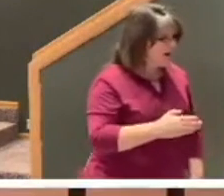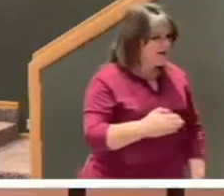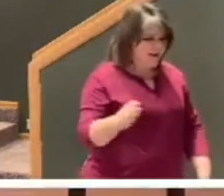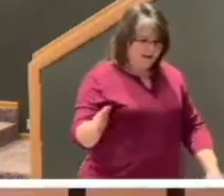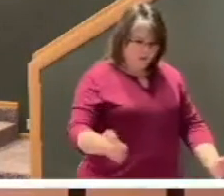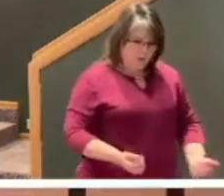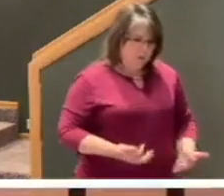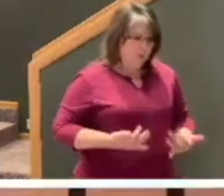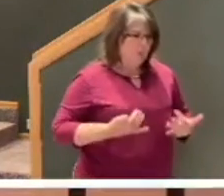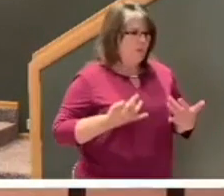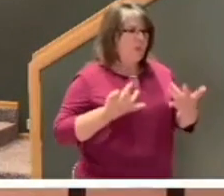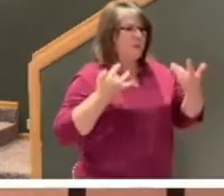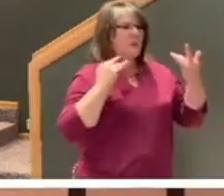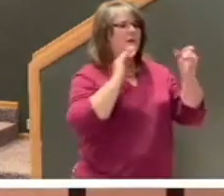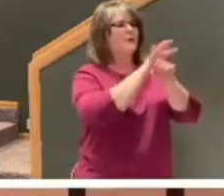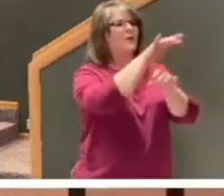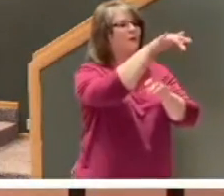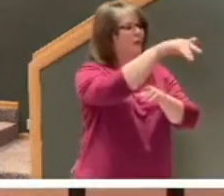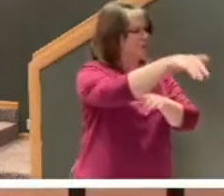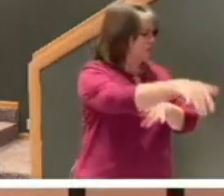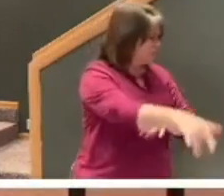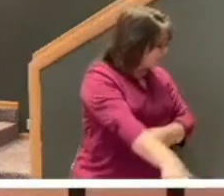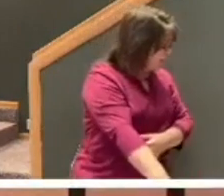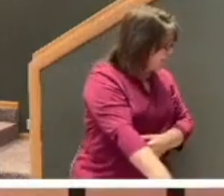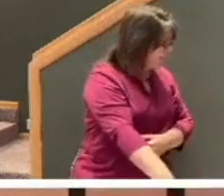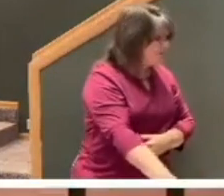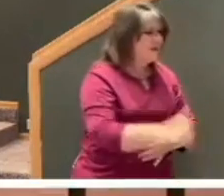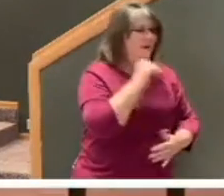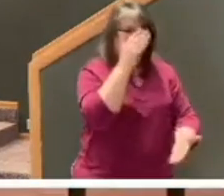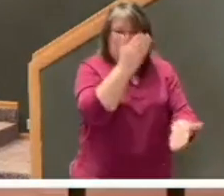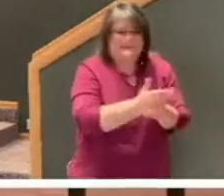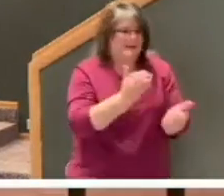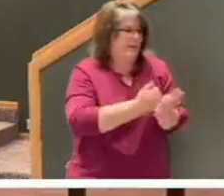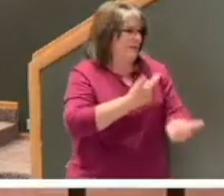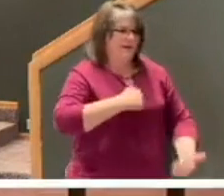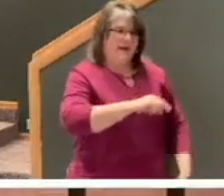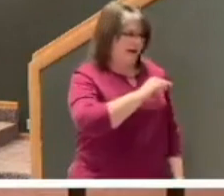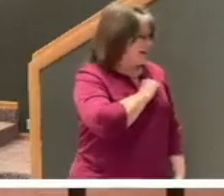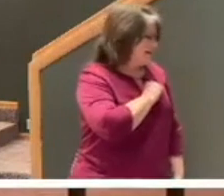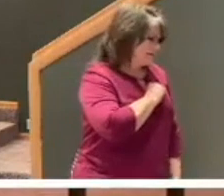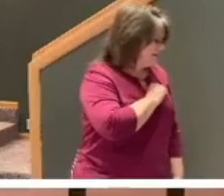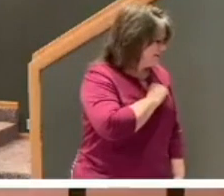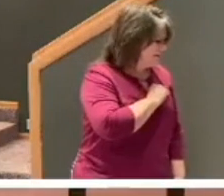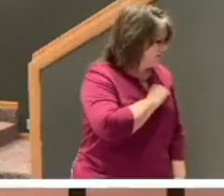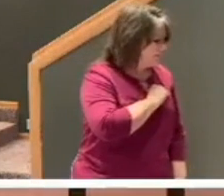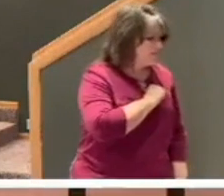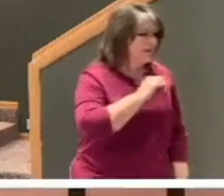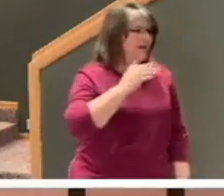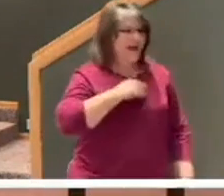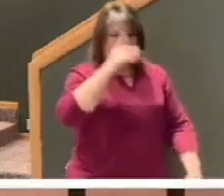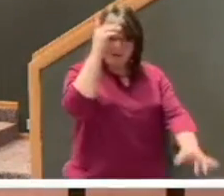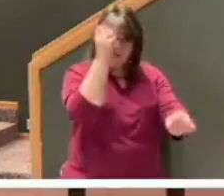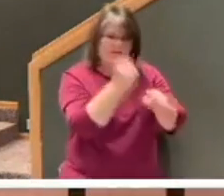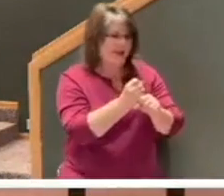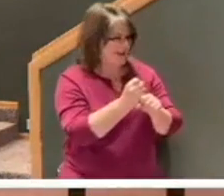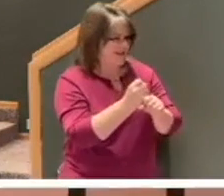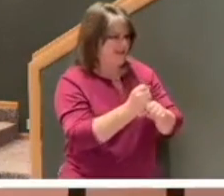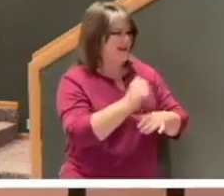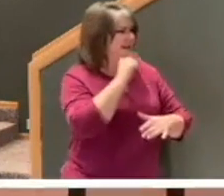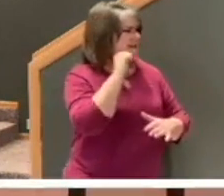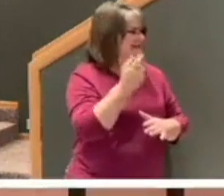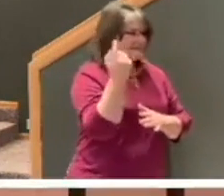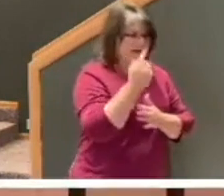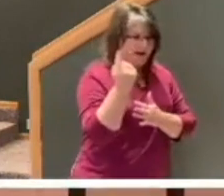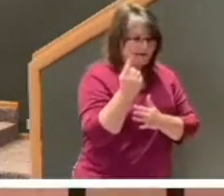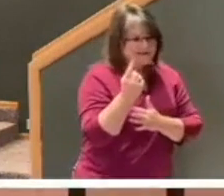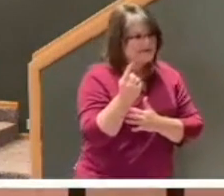us to overflowing. Overflow. We don't stop with us. It's our faith is not something